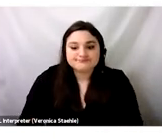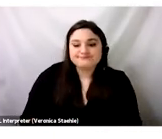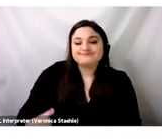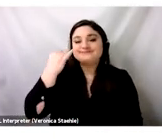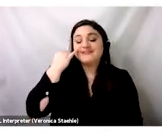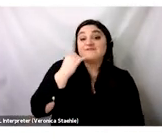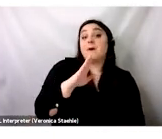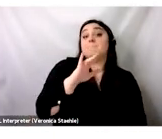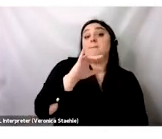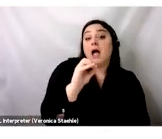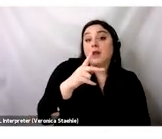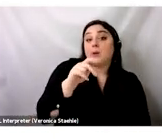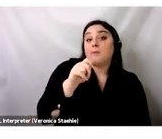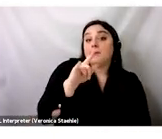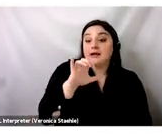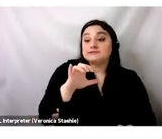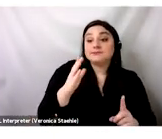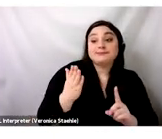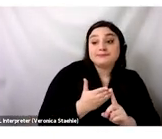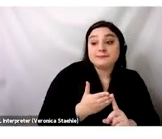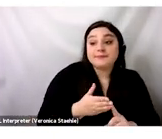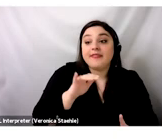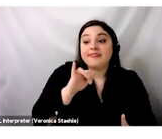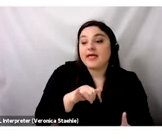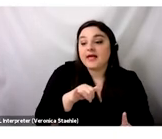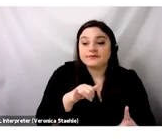if it's a bioplastic that is